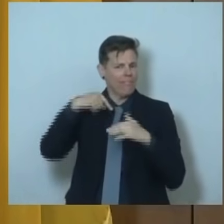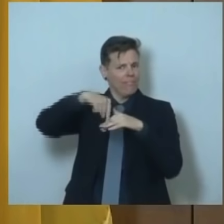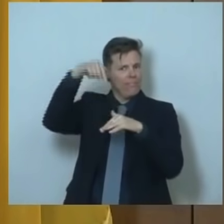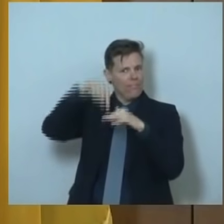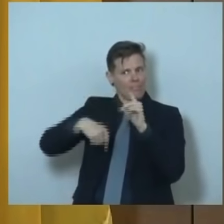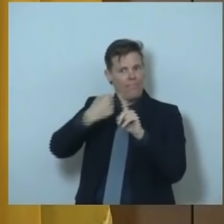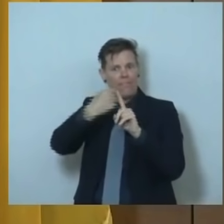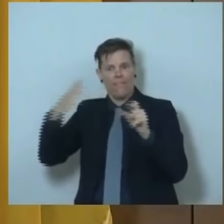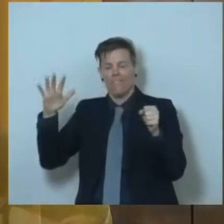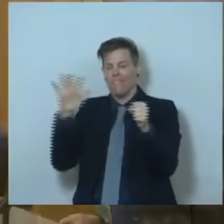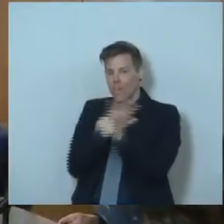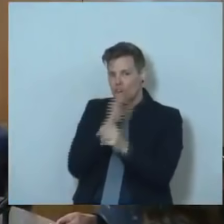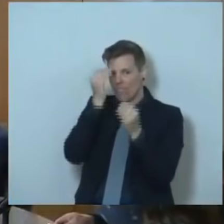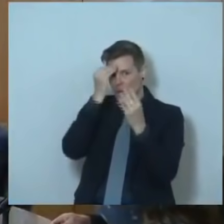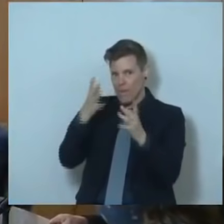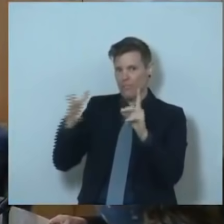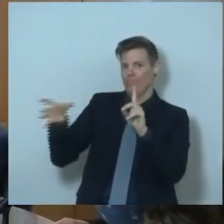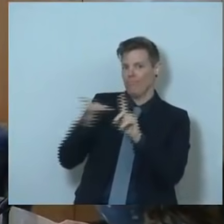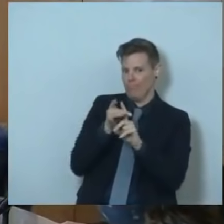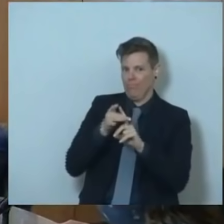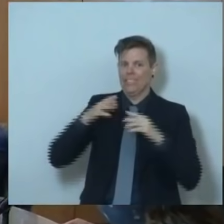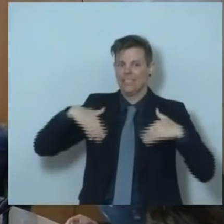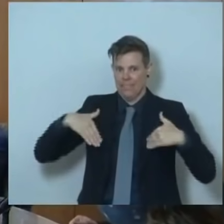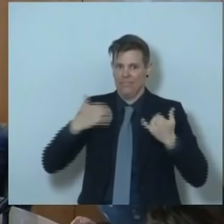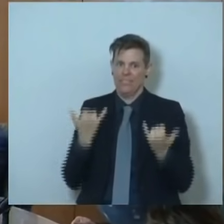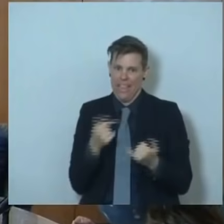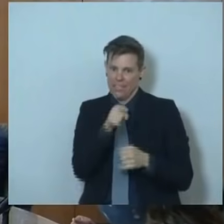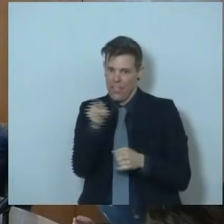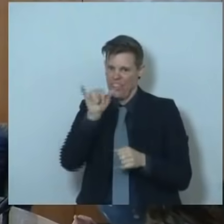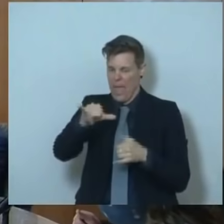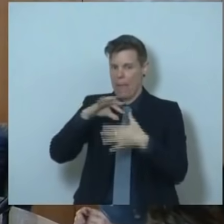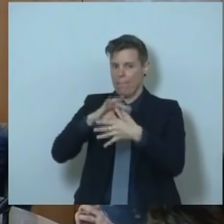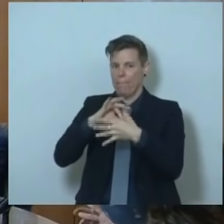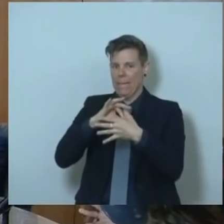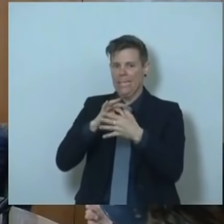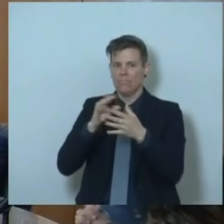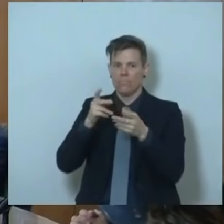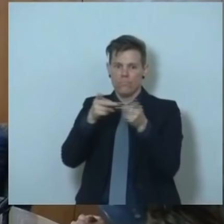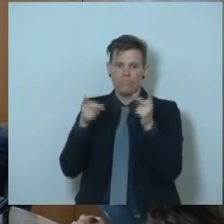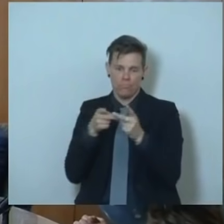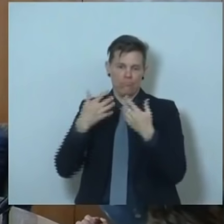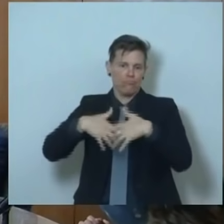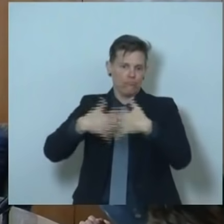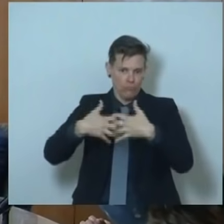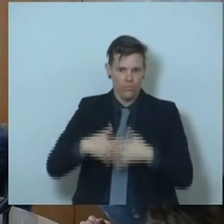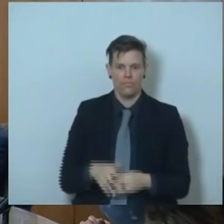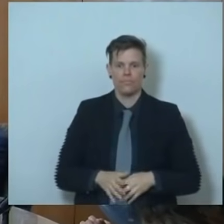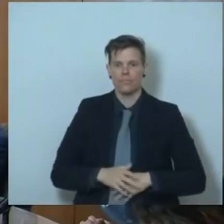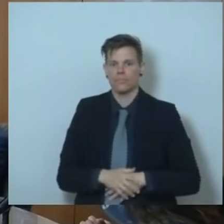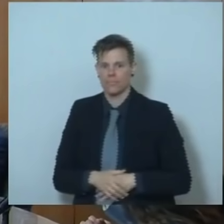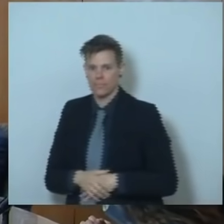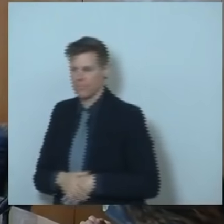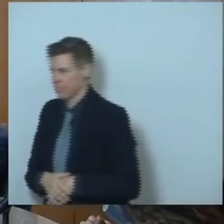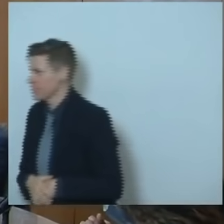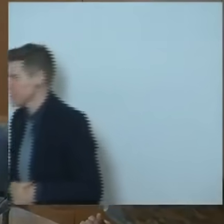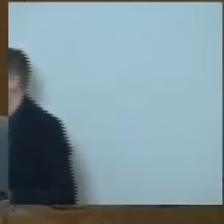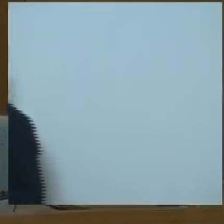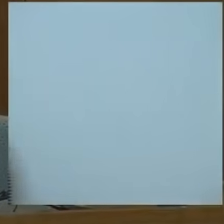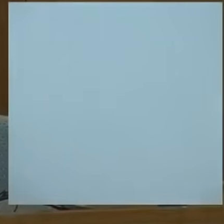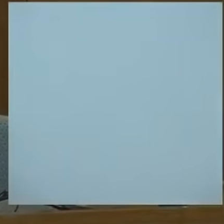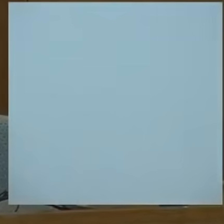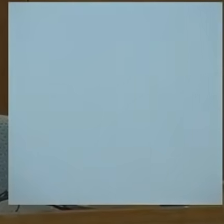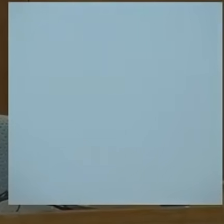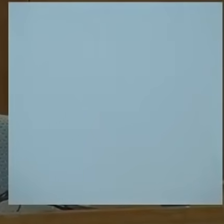cases. Do you want to say anything further about that, Secretary? Thank you, Governor. And I believe we had 5 positive cases at